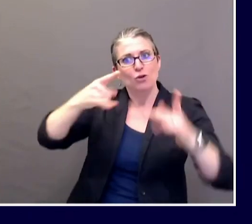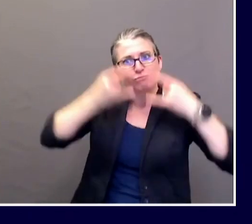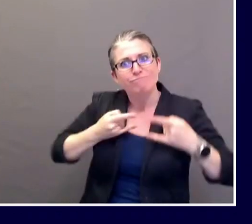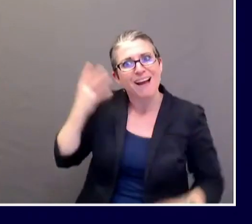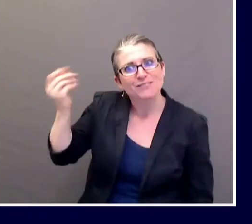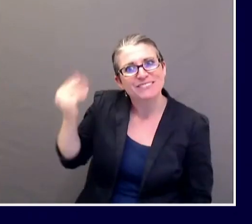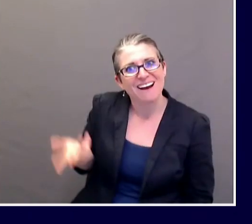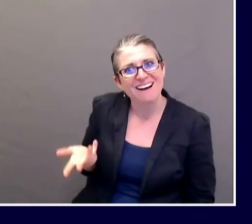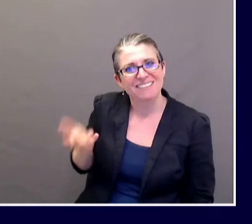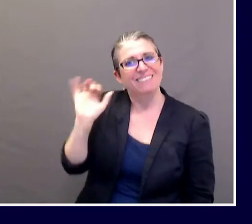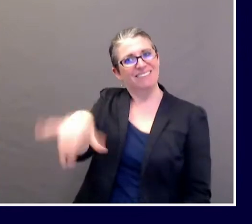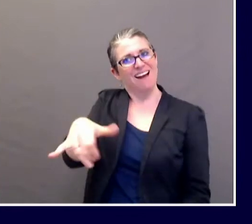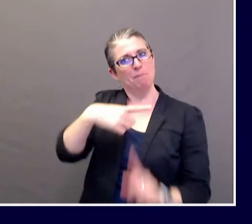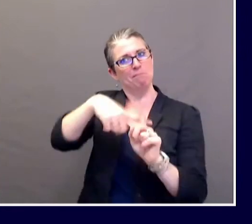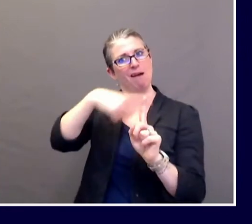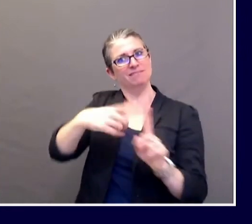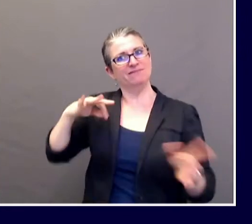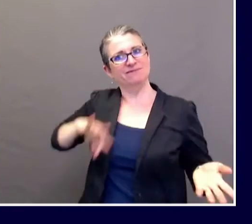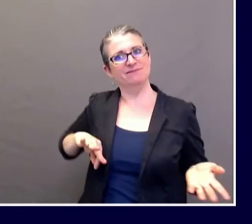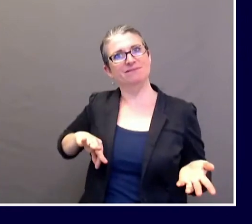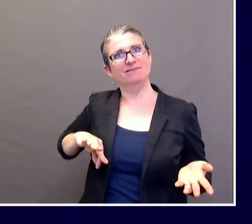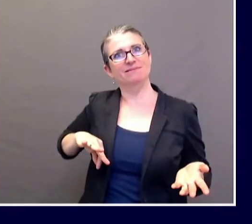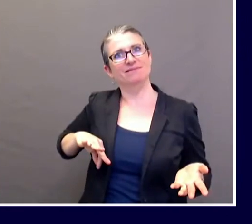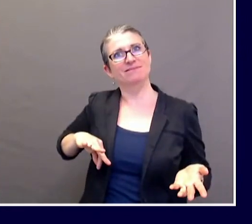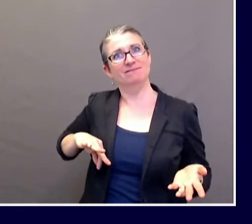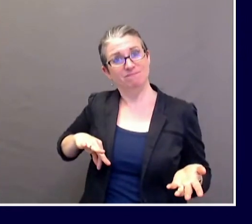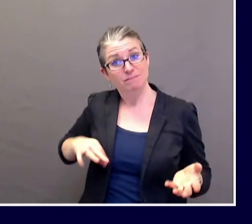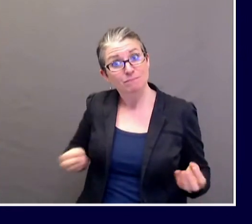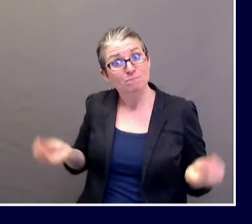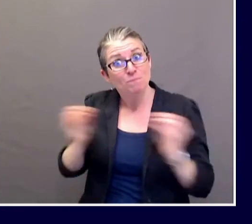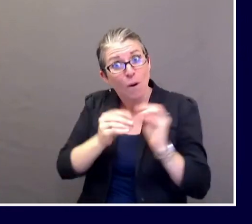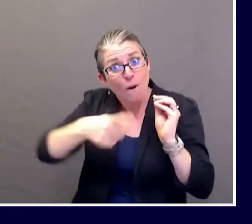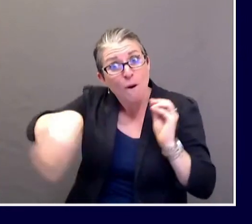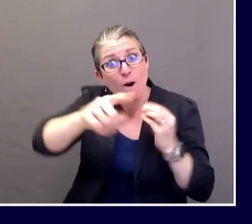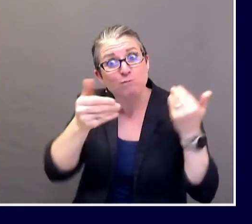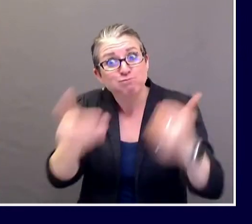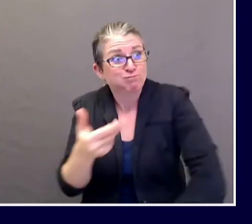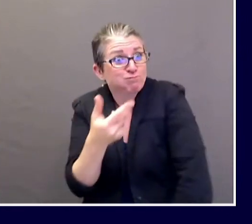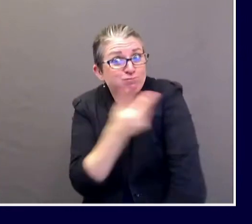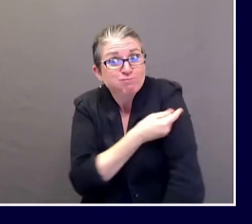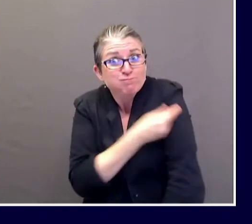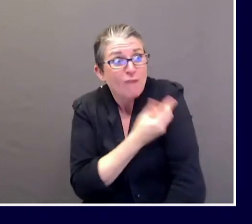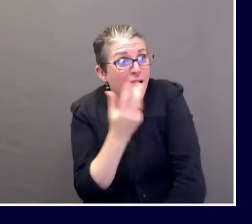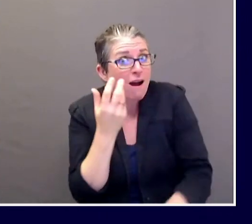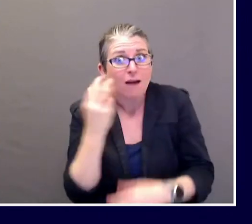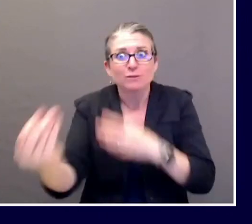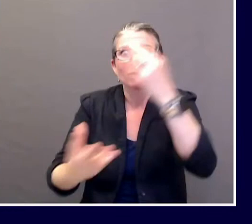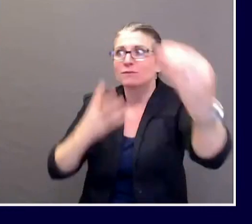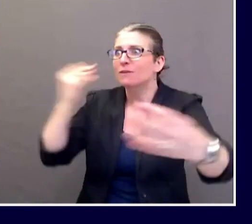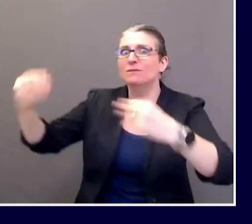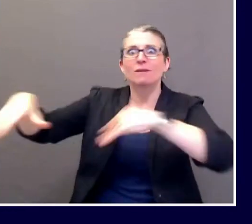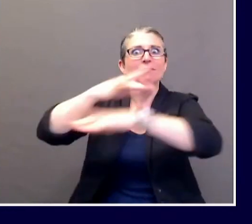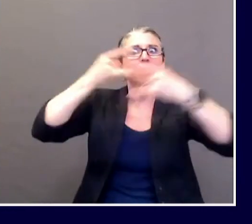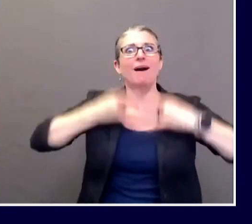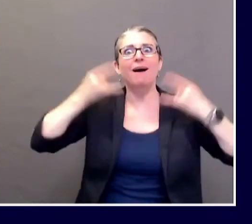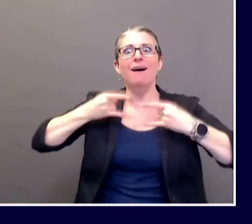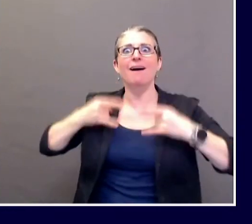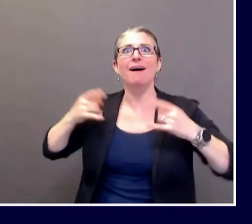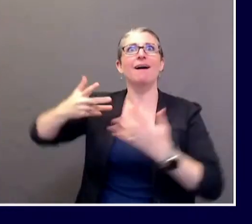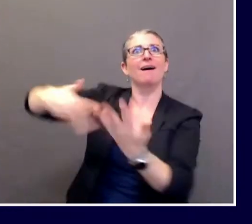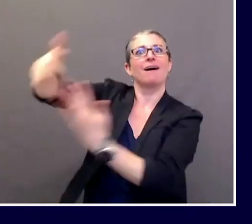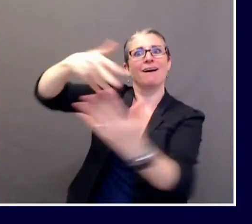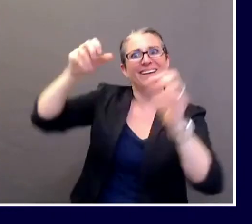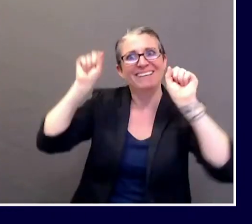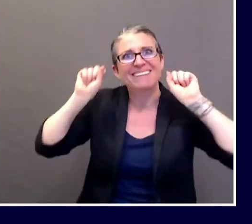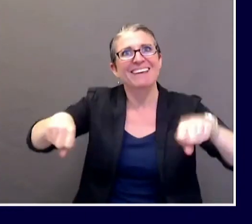we do remind people that the sooner you get your shot, the sooner we can begin to move towards those sorts of